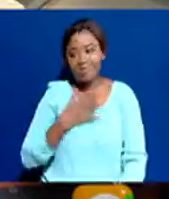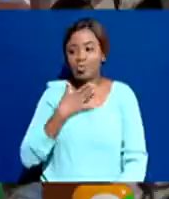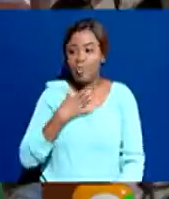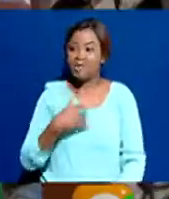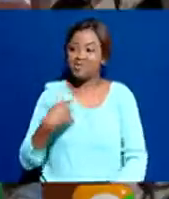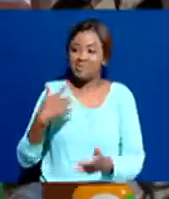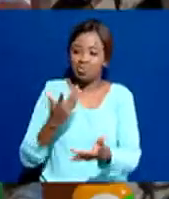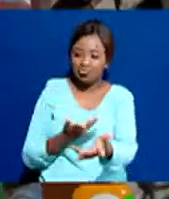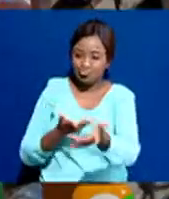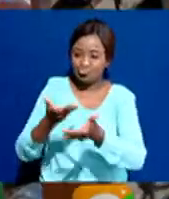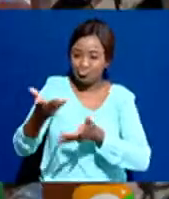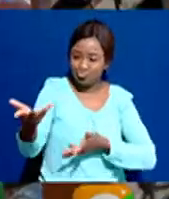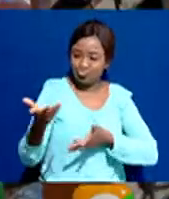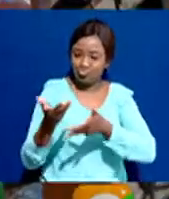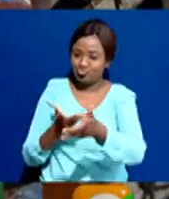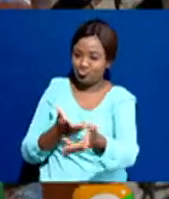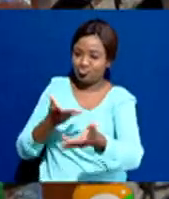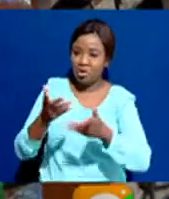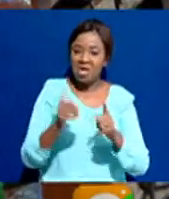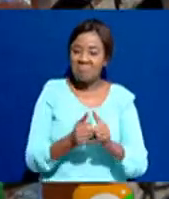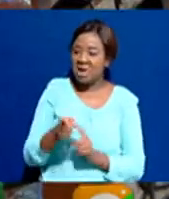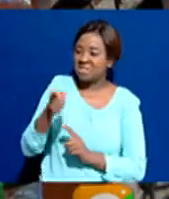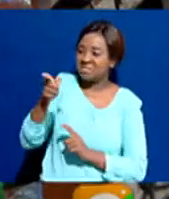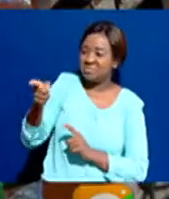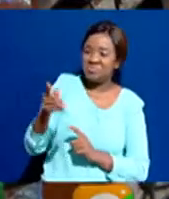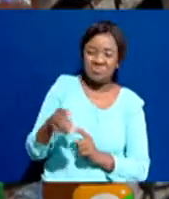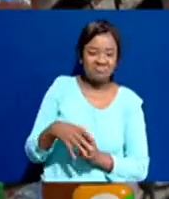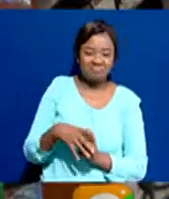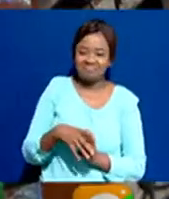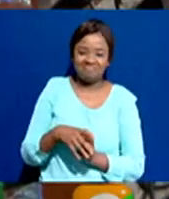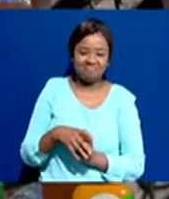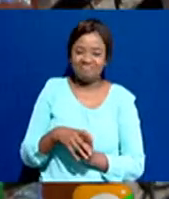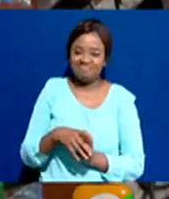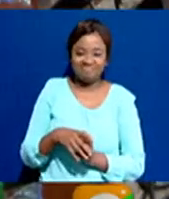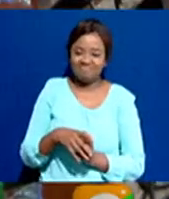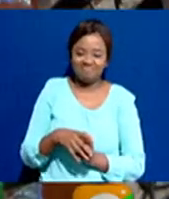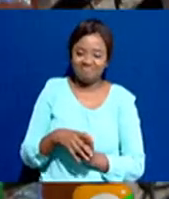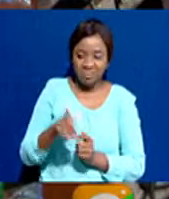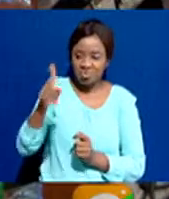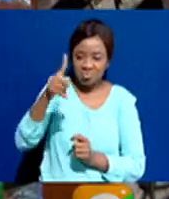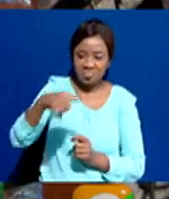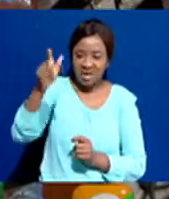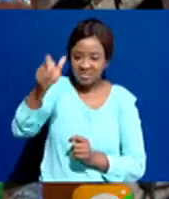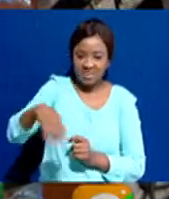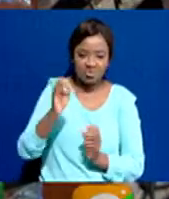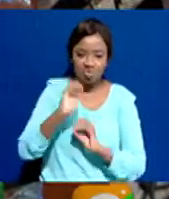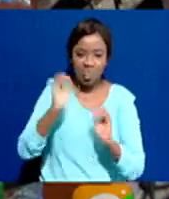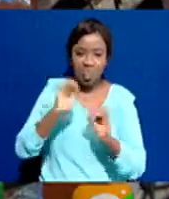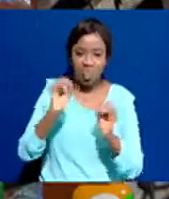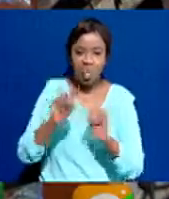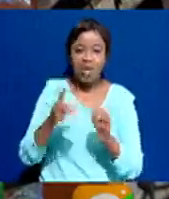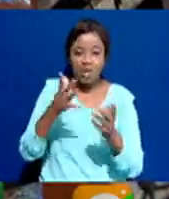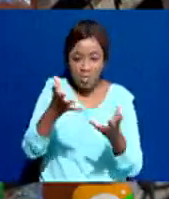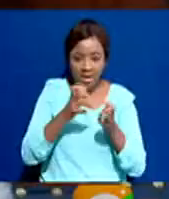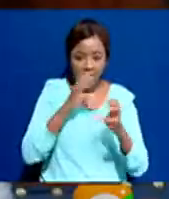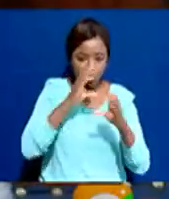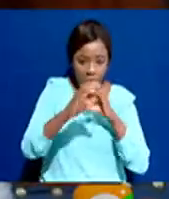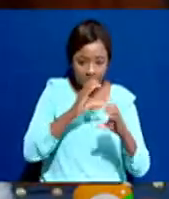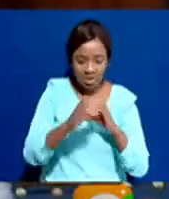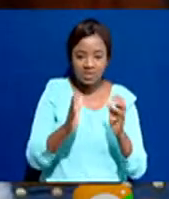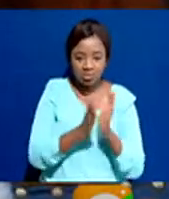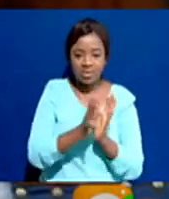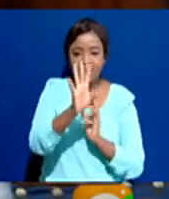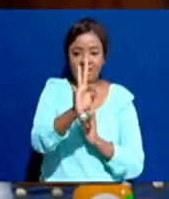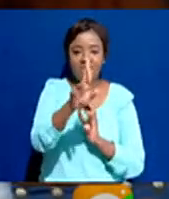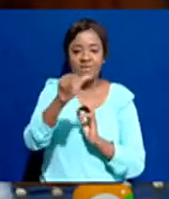top. The person before us is not the one who is supposed to be before us. Francis Njoku is the one that we should be interrogating. It